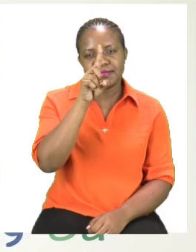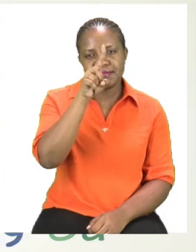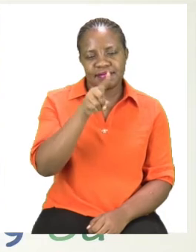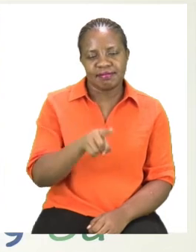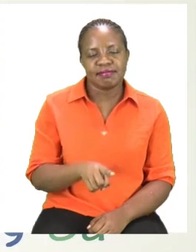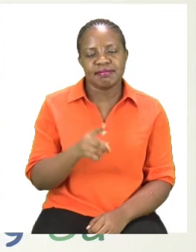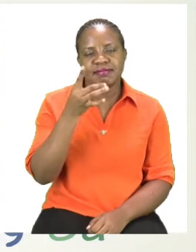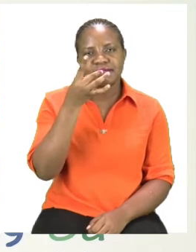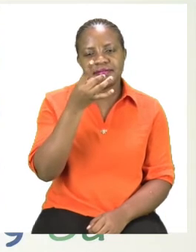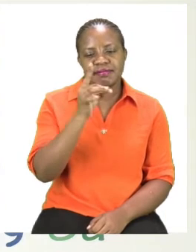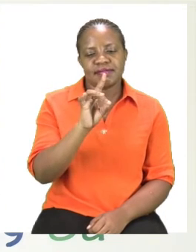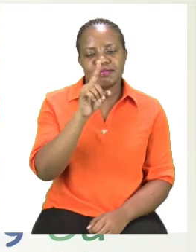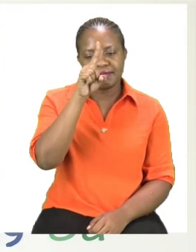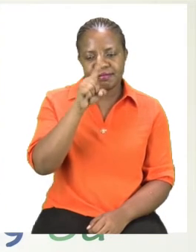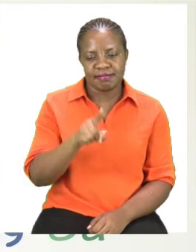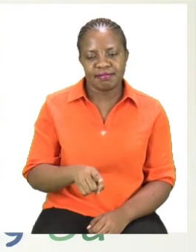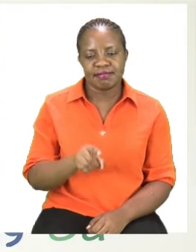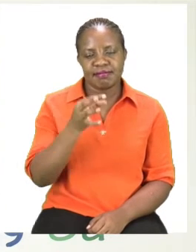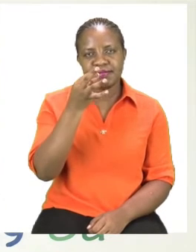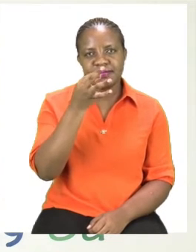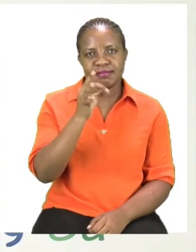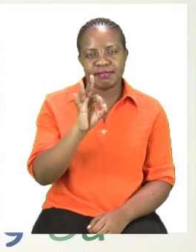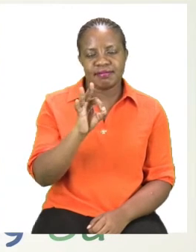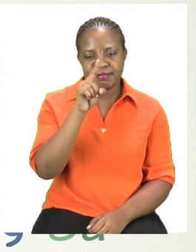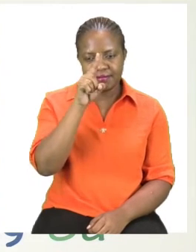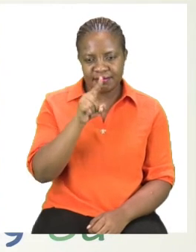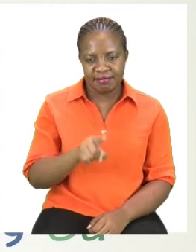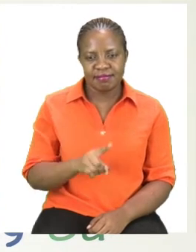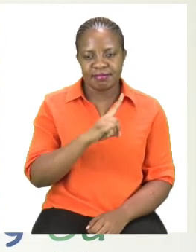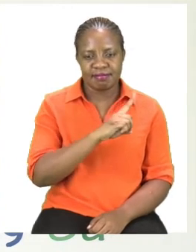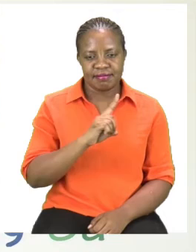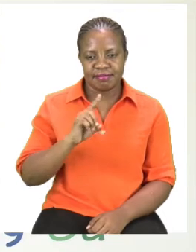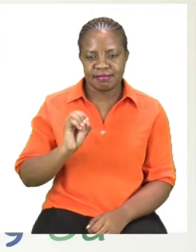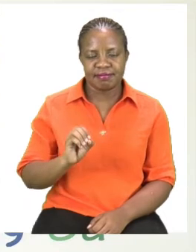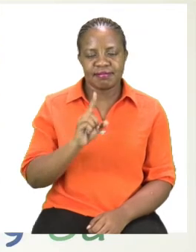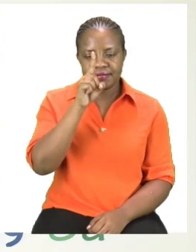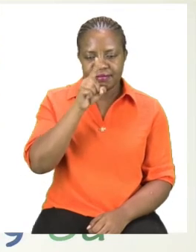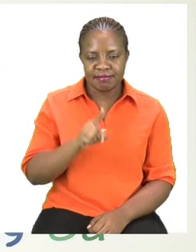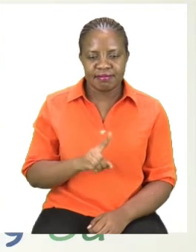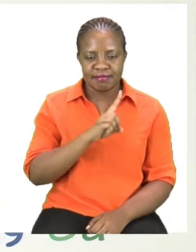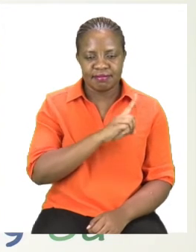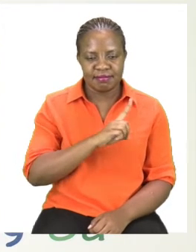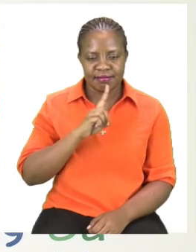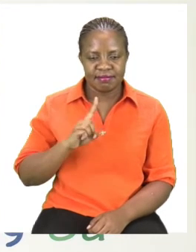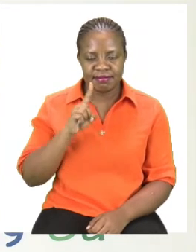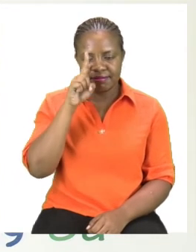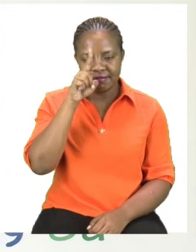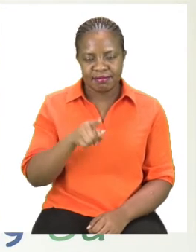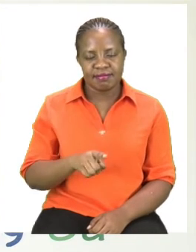8, 9, 10, 11,